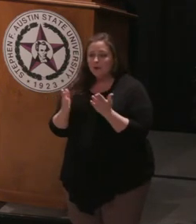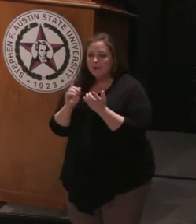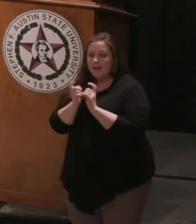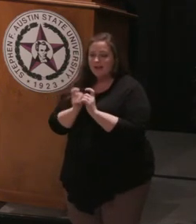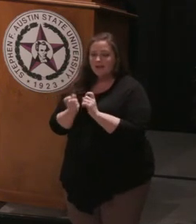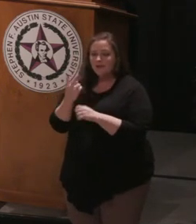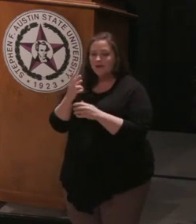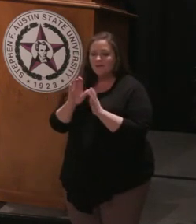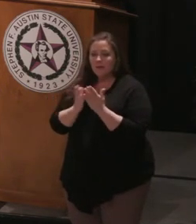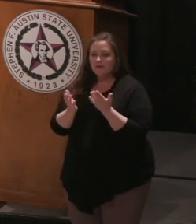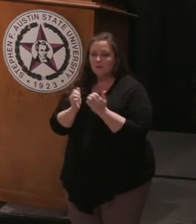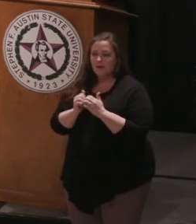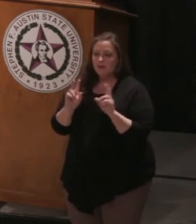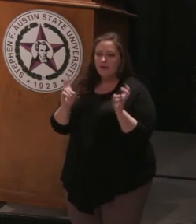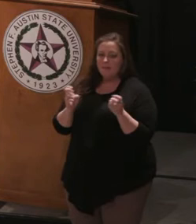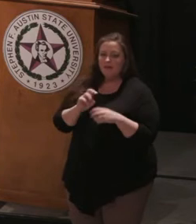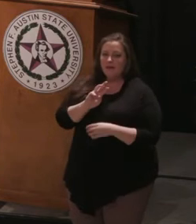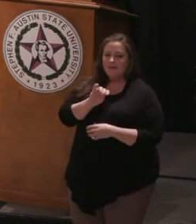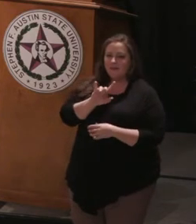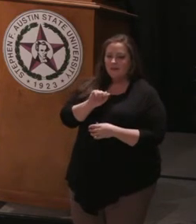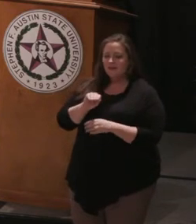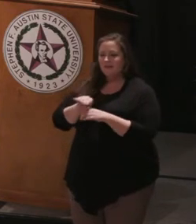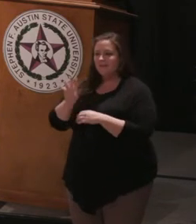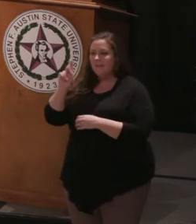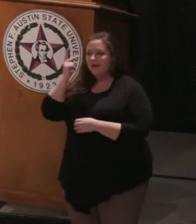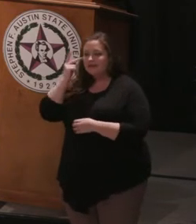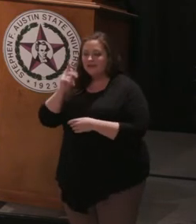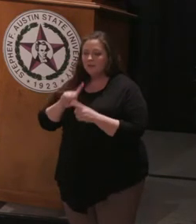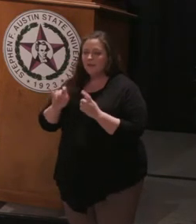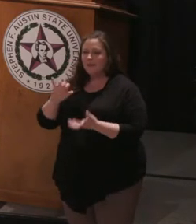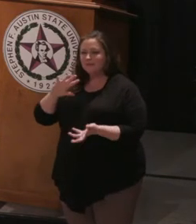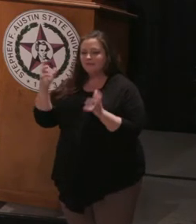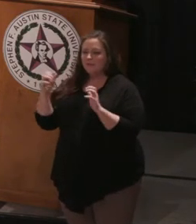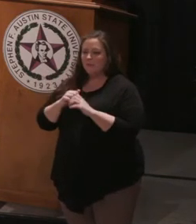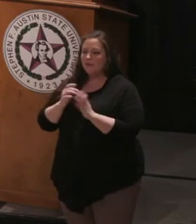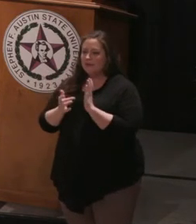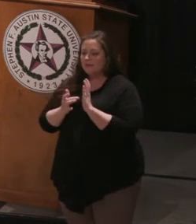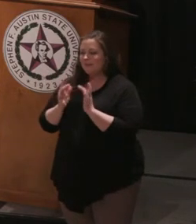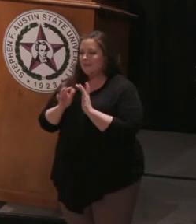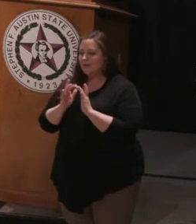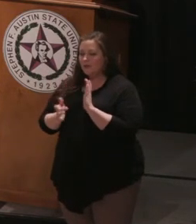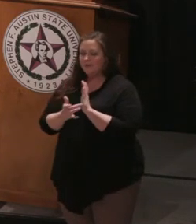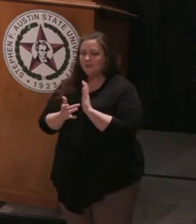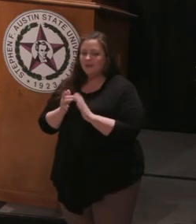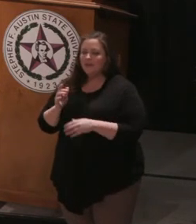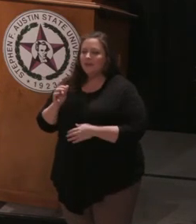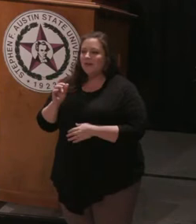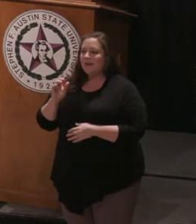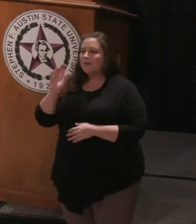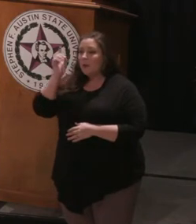the topics of media and politics, the presidency in social media, discourse, disruption, and digital democracy in the 2016 campaign.